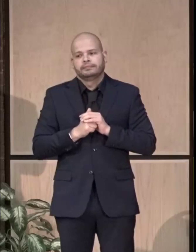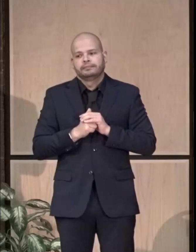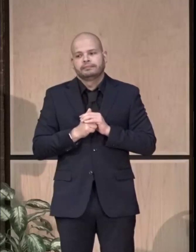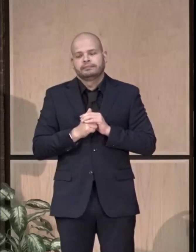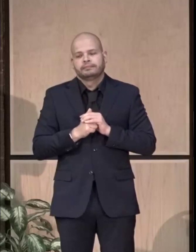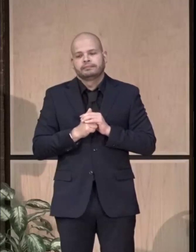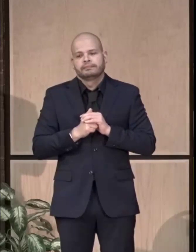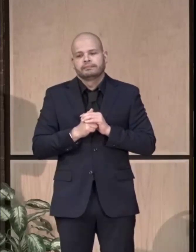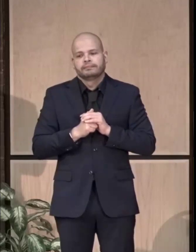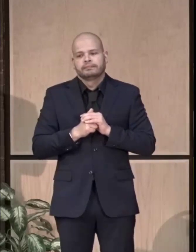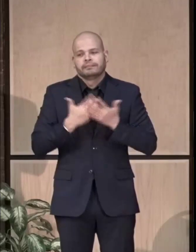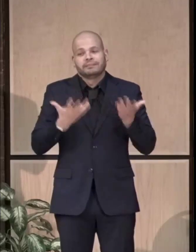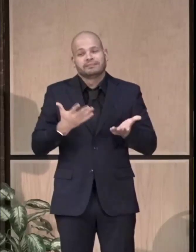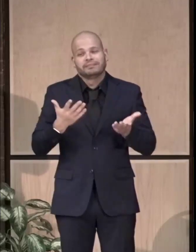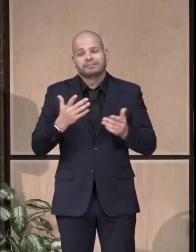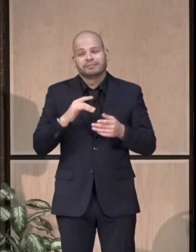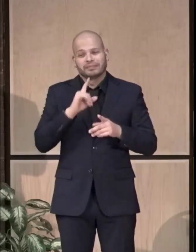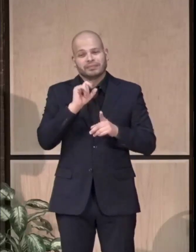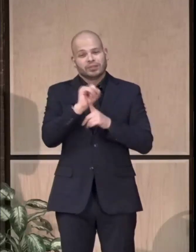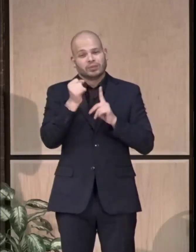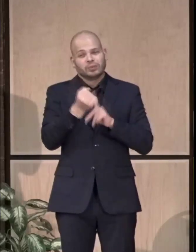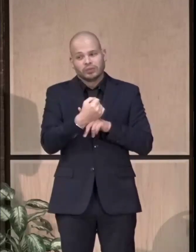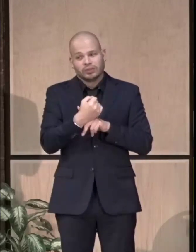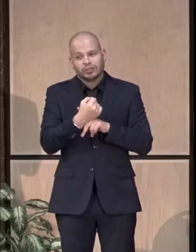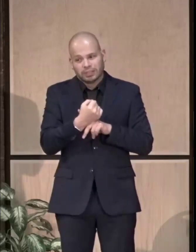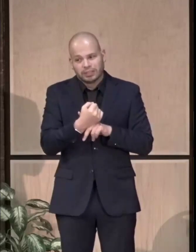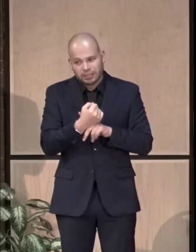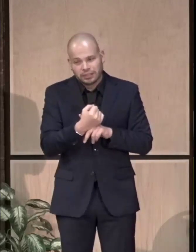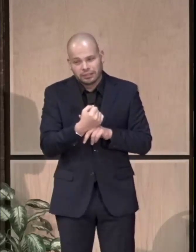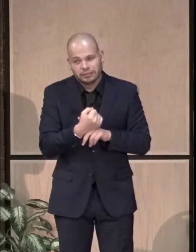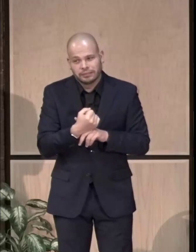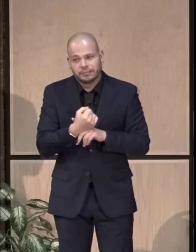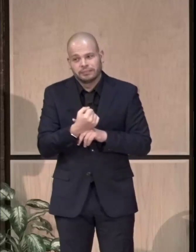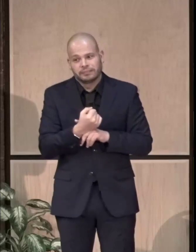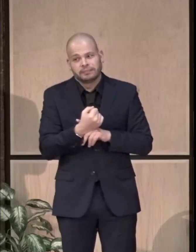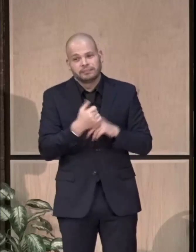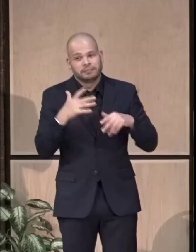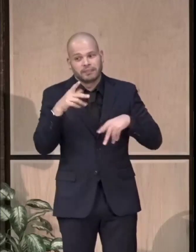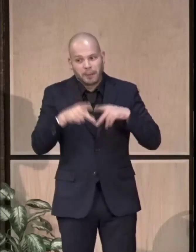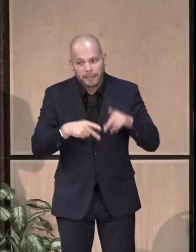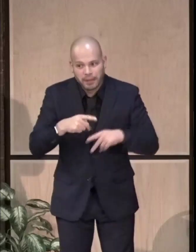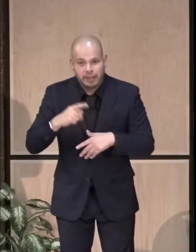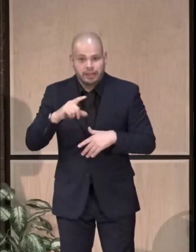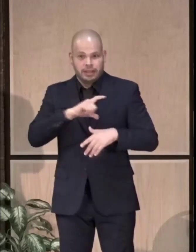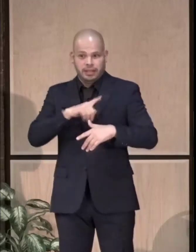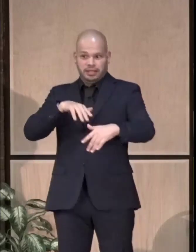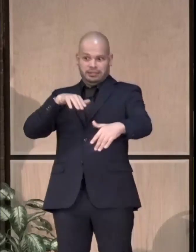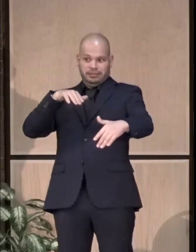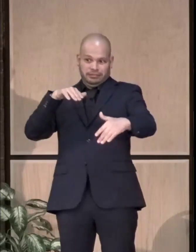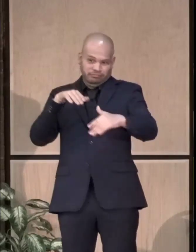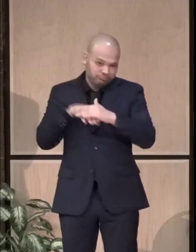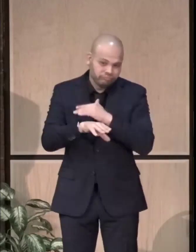a situation where you're moving into someone's house unless there's exigency or if they deem they need to.